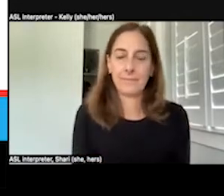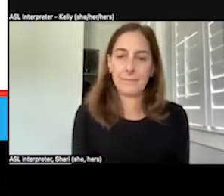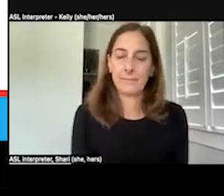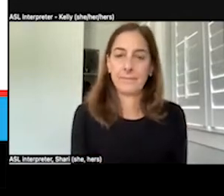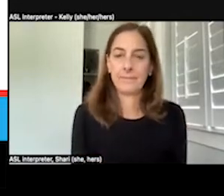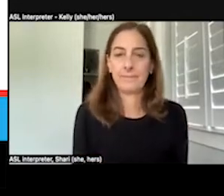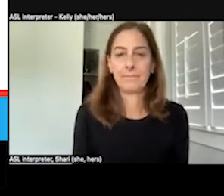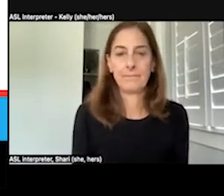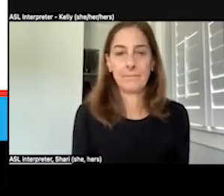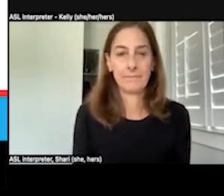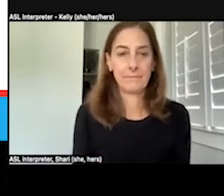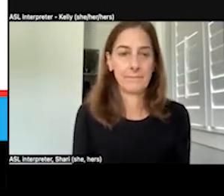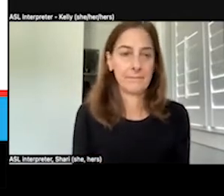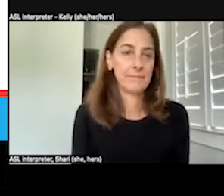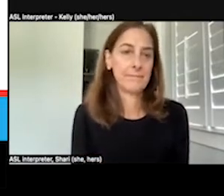Okay.